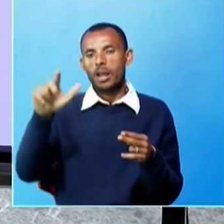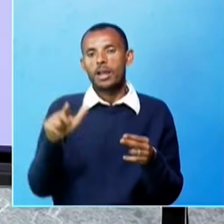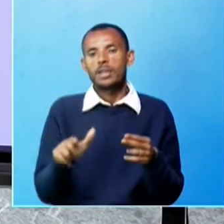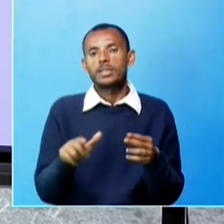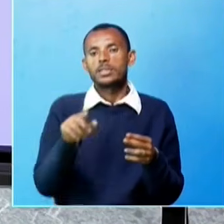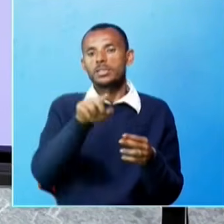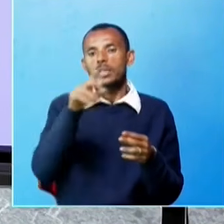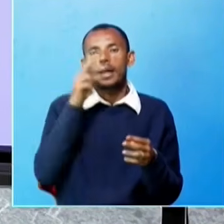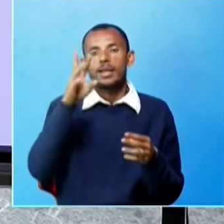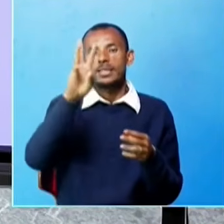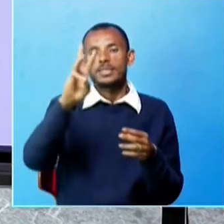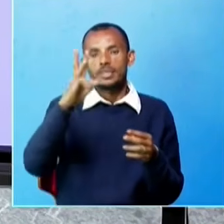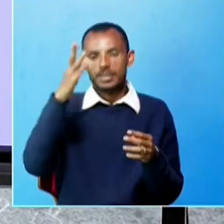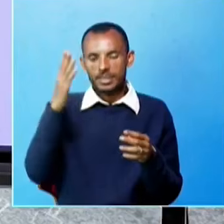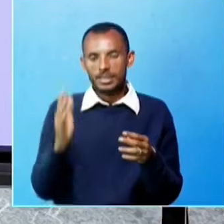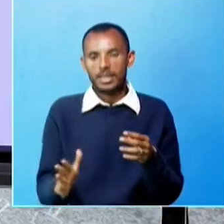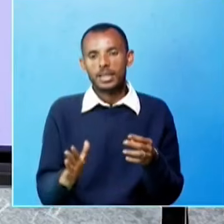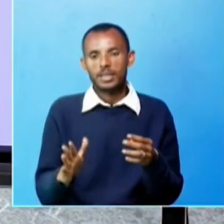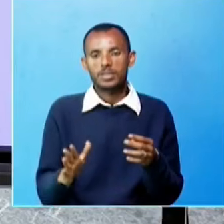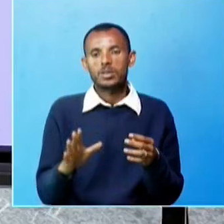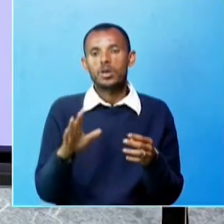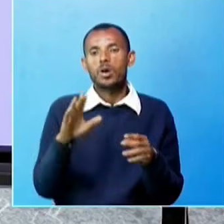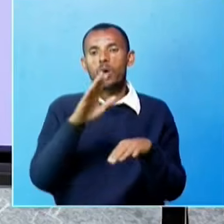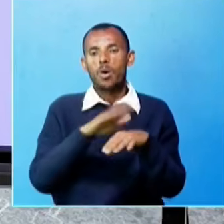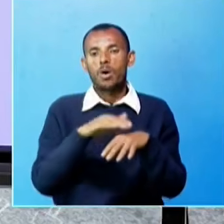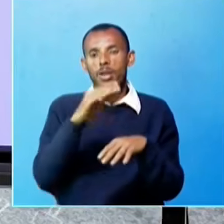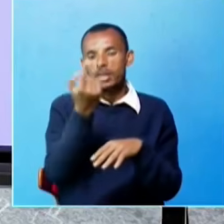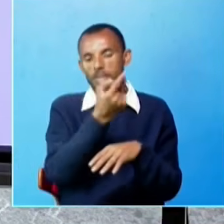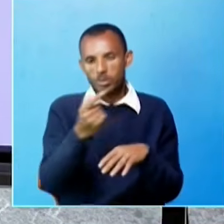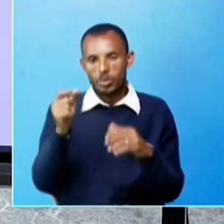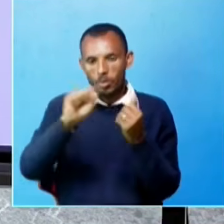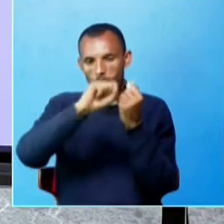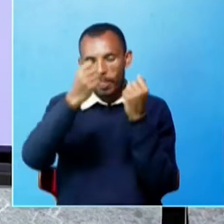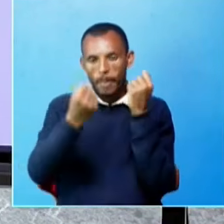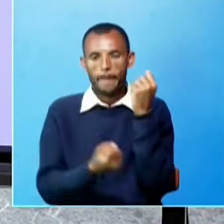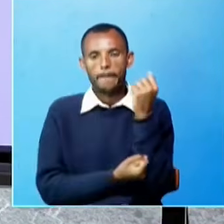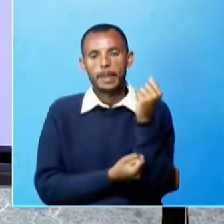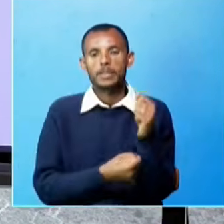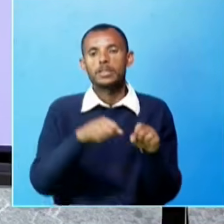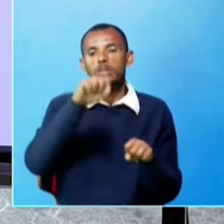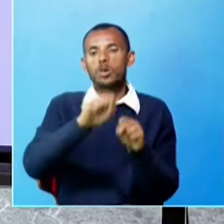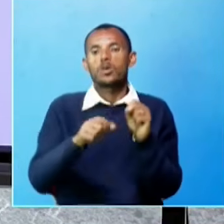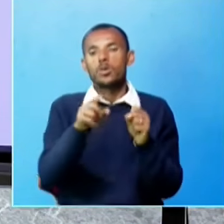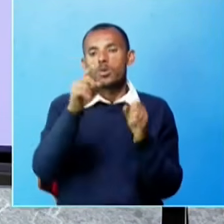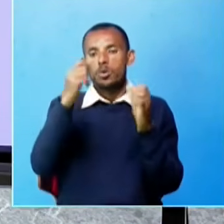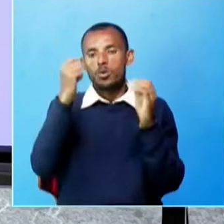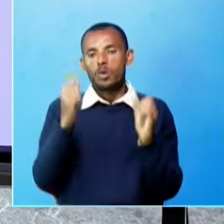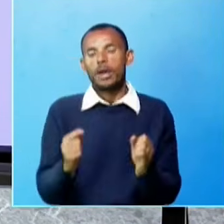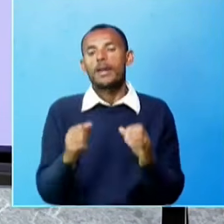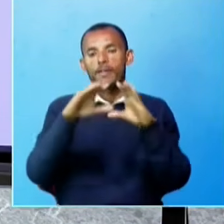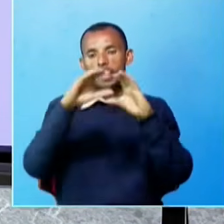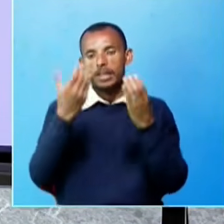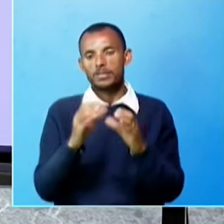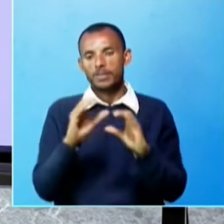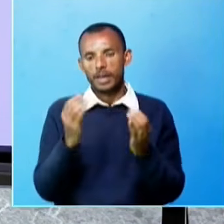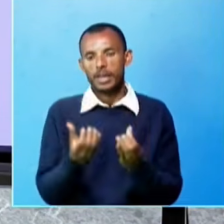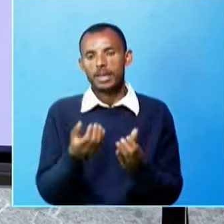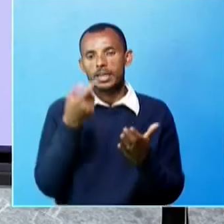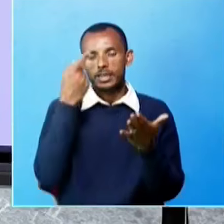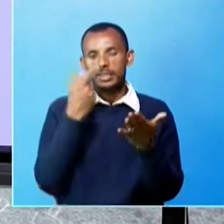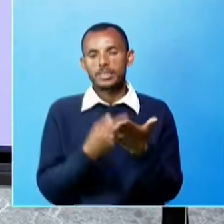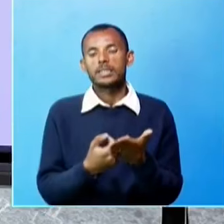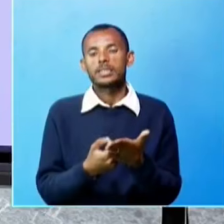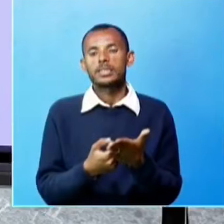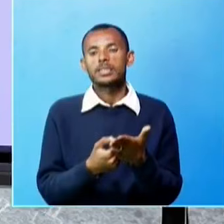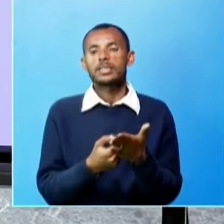6 sides on each of the bases. Okay, so you can further classify this